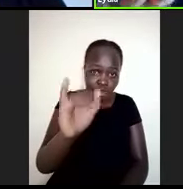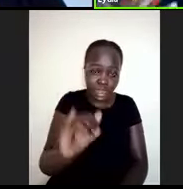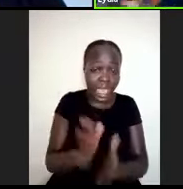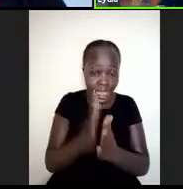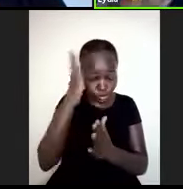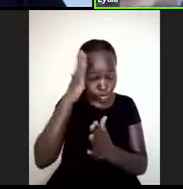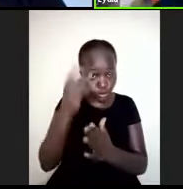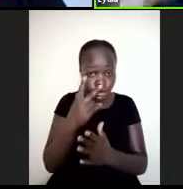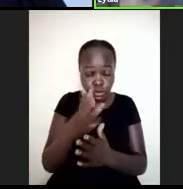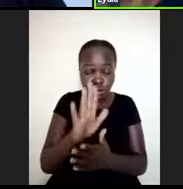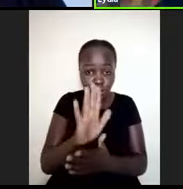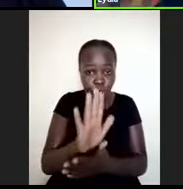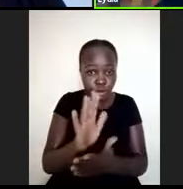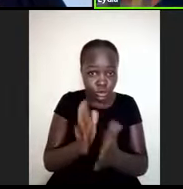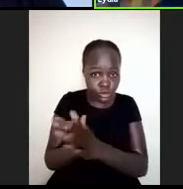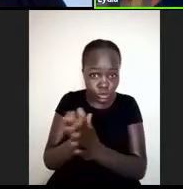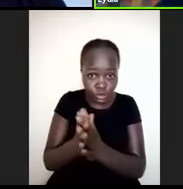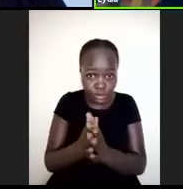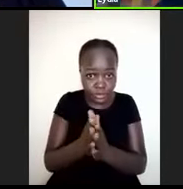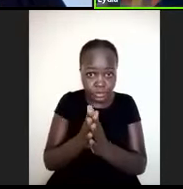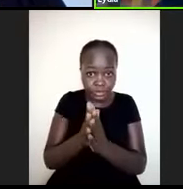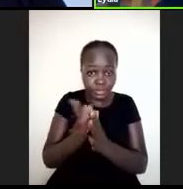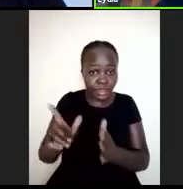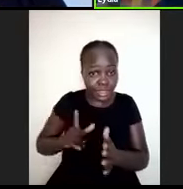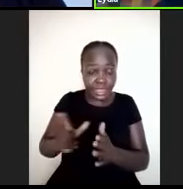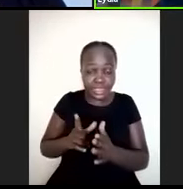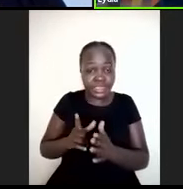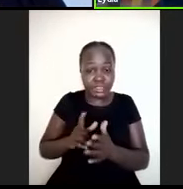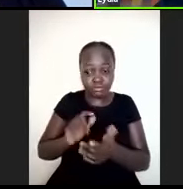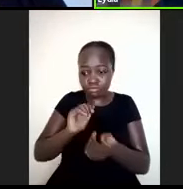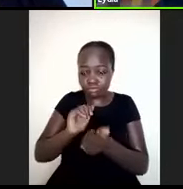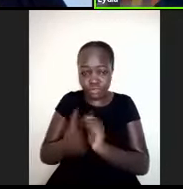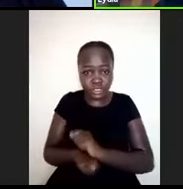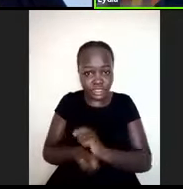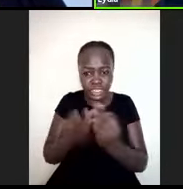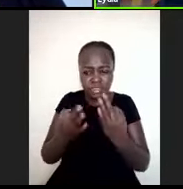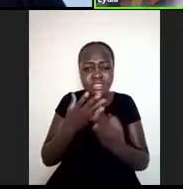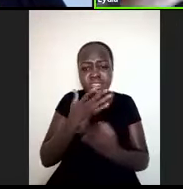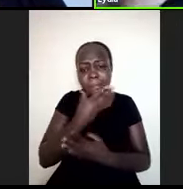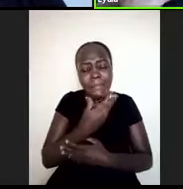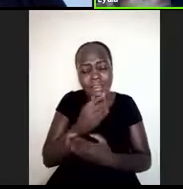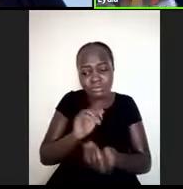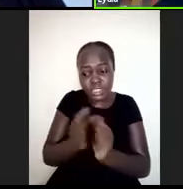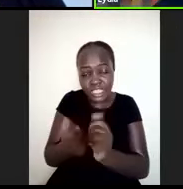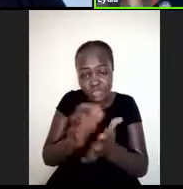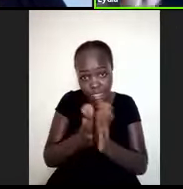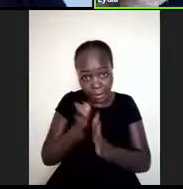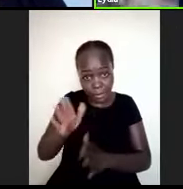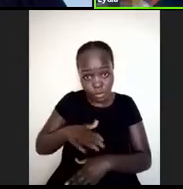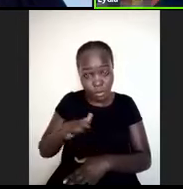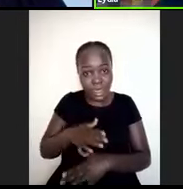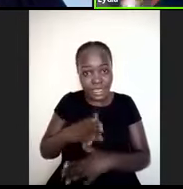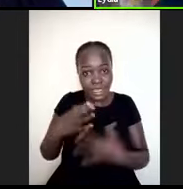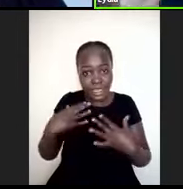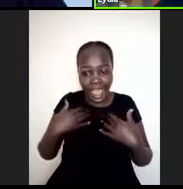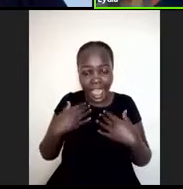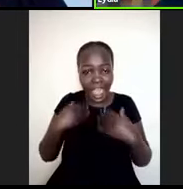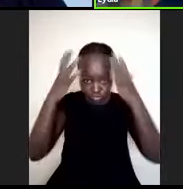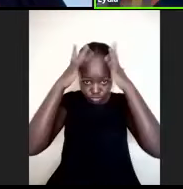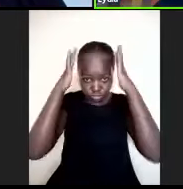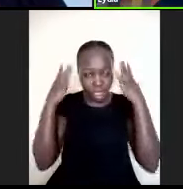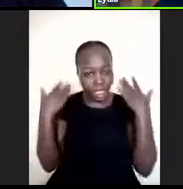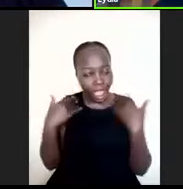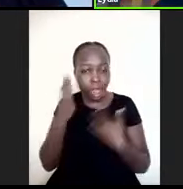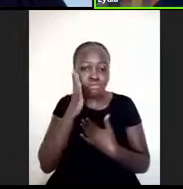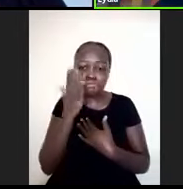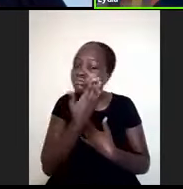really change themselves. They even dress as women. If it was a man, you would see they're wearing wigs and makeup and